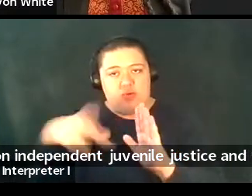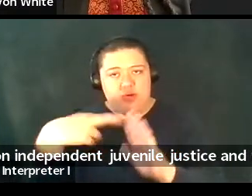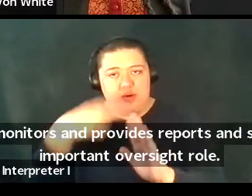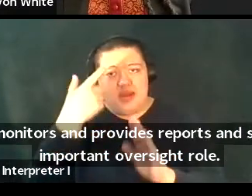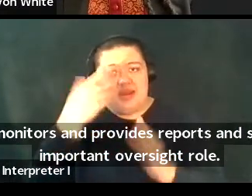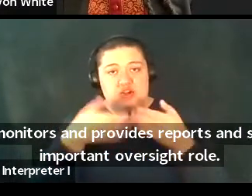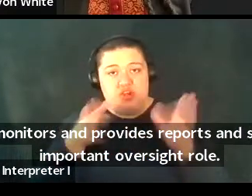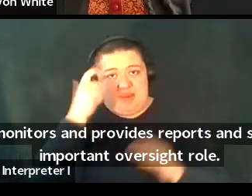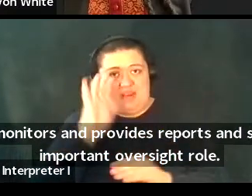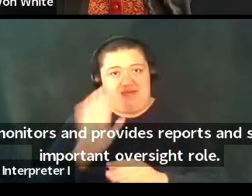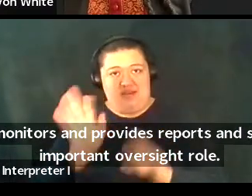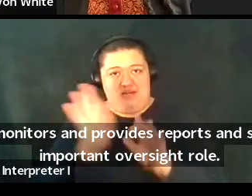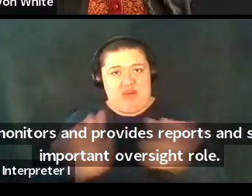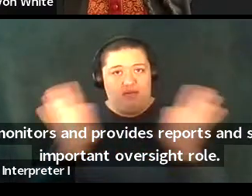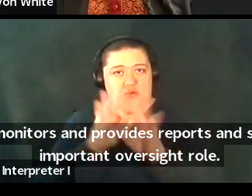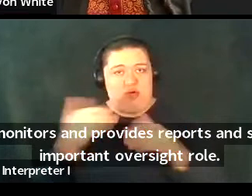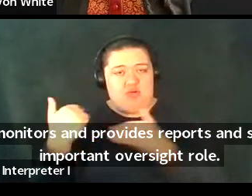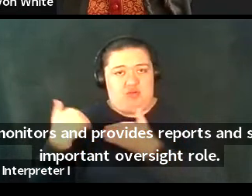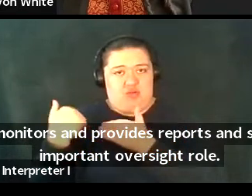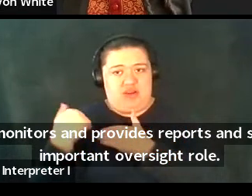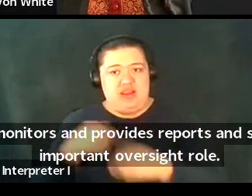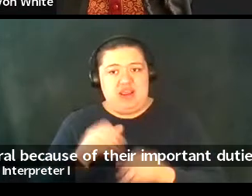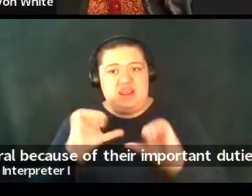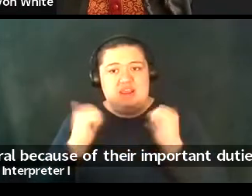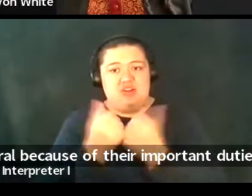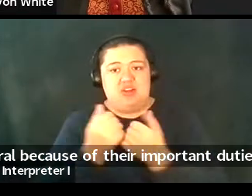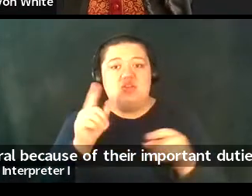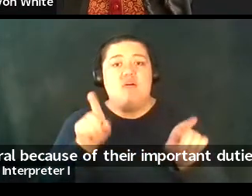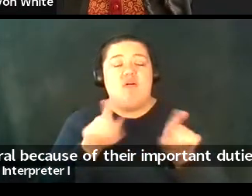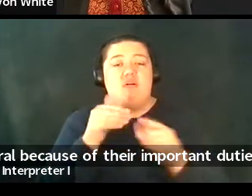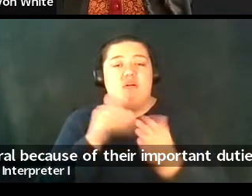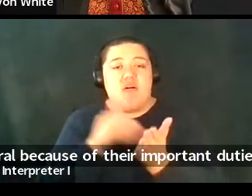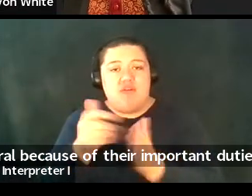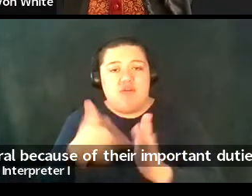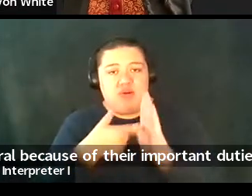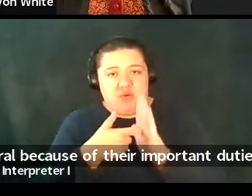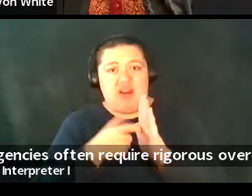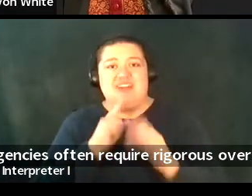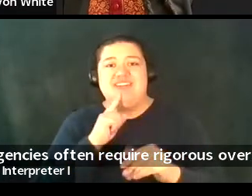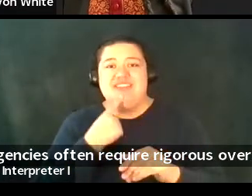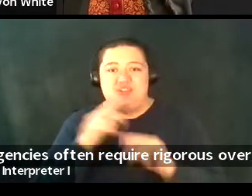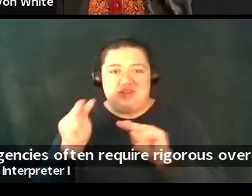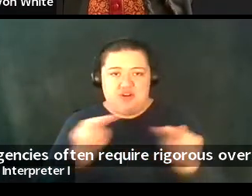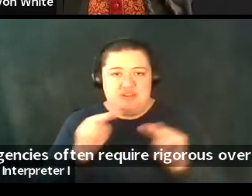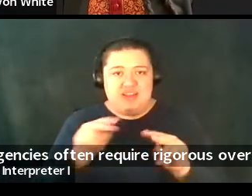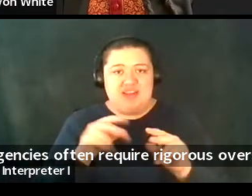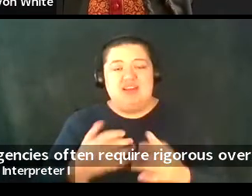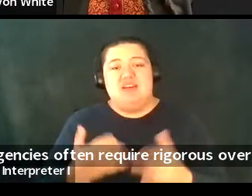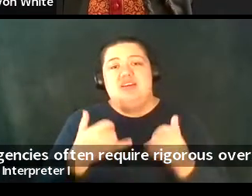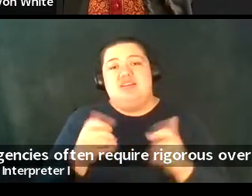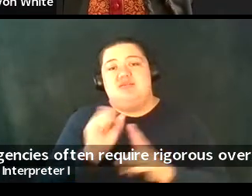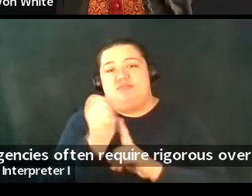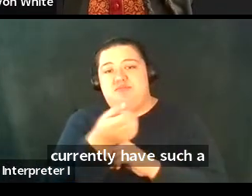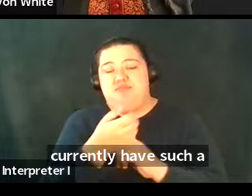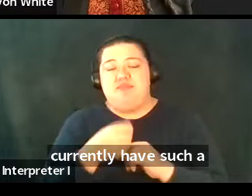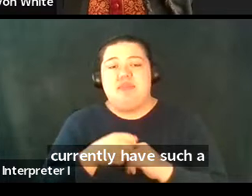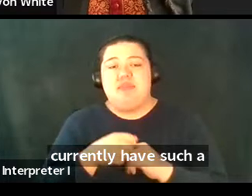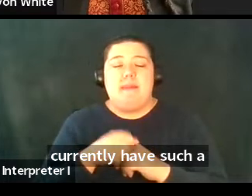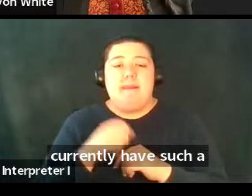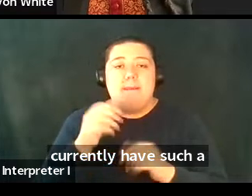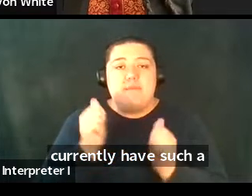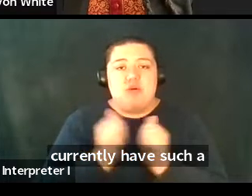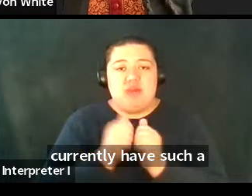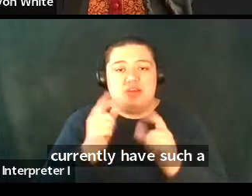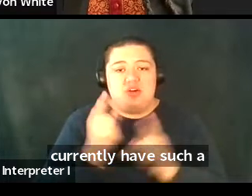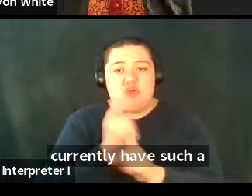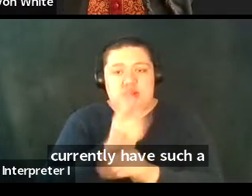of their important duties, public safety agencies often require rigorous oversight. We currently have such a system, for example, with the Department of Corrections and the Corrections Information